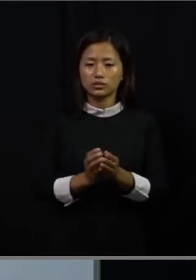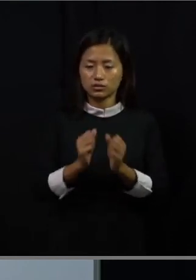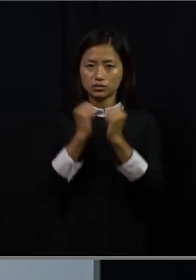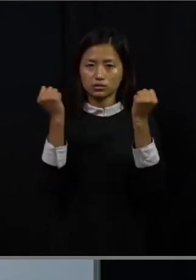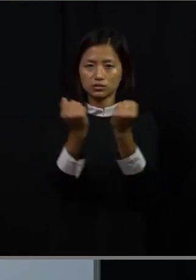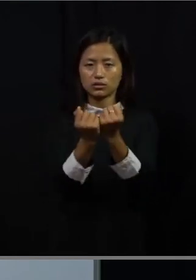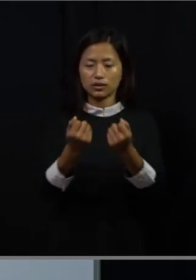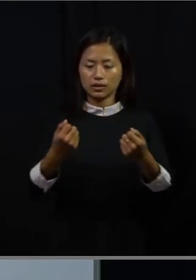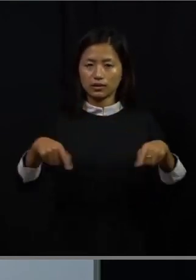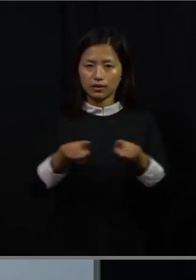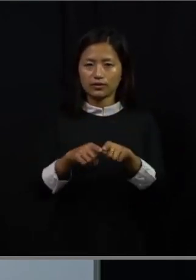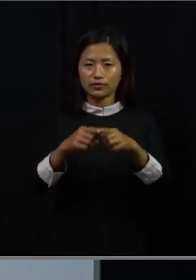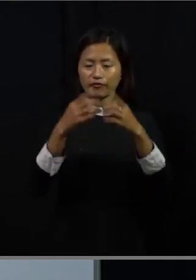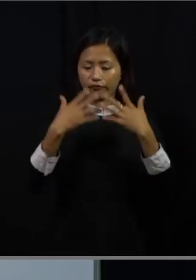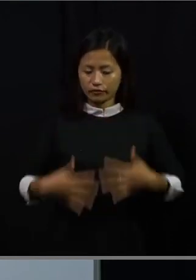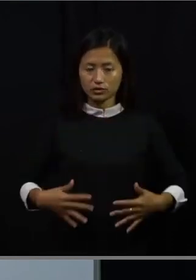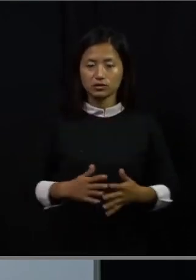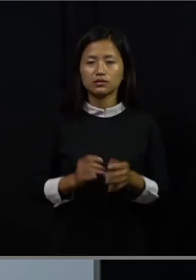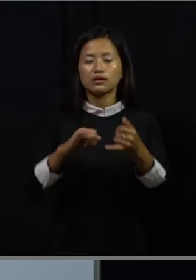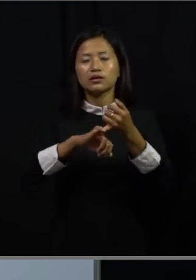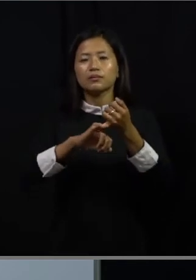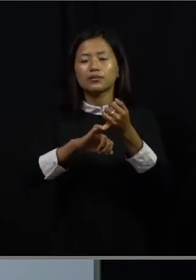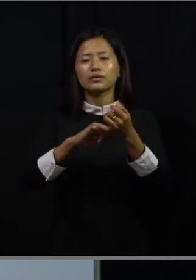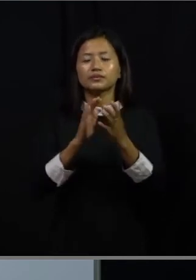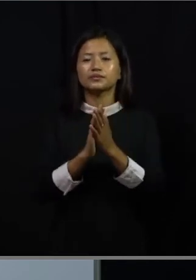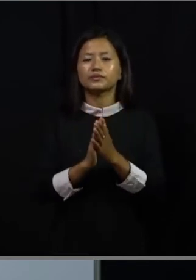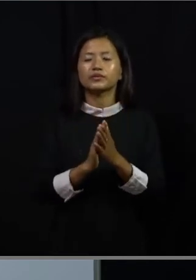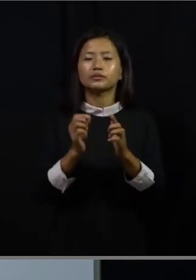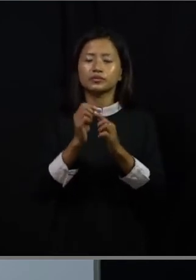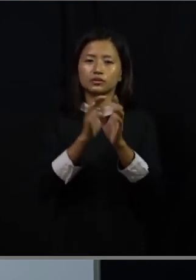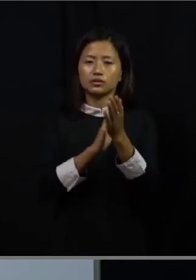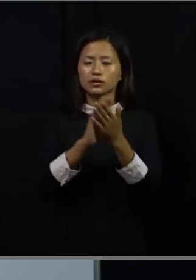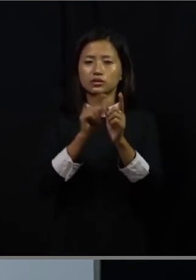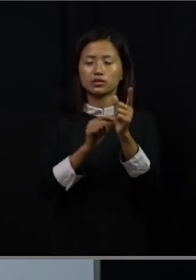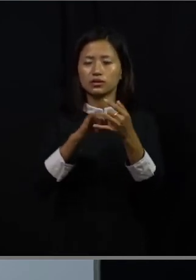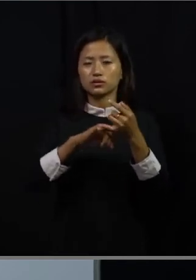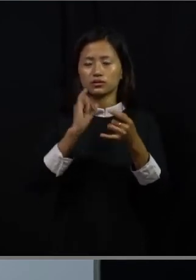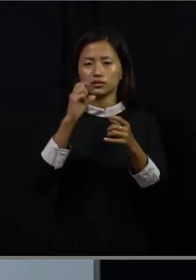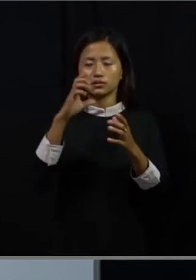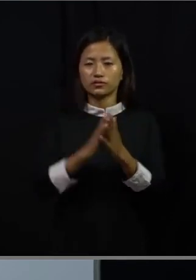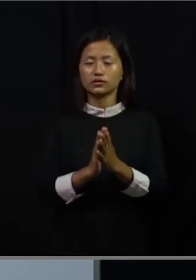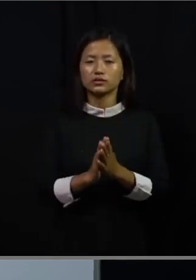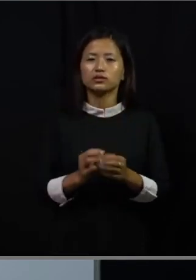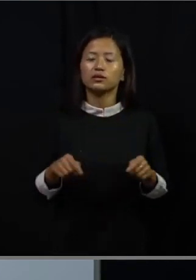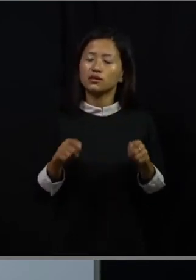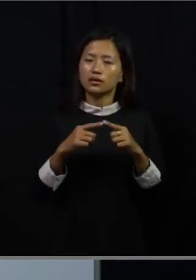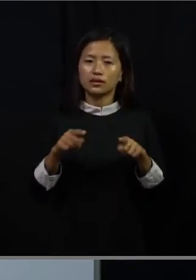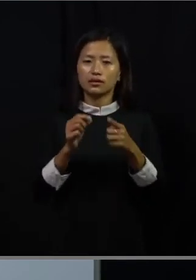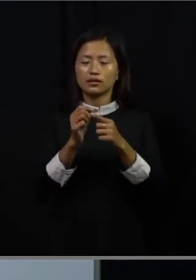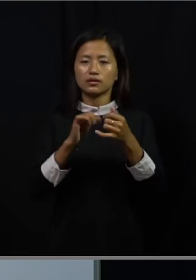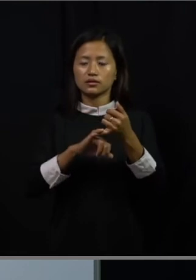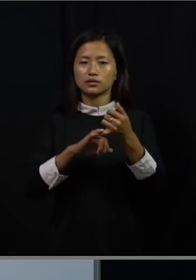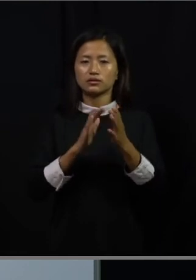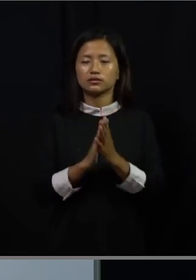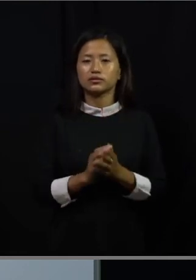the social and physical aspect. Okay, I repeat again, the social and physical aspect. And in